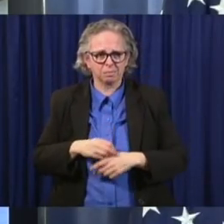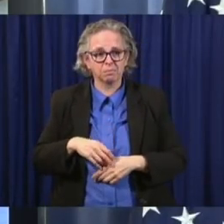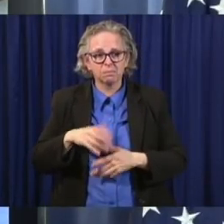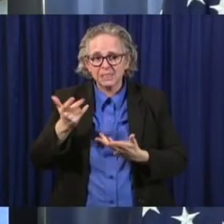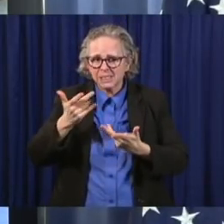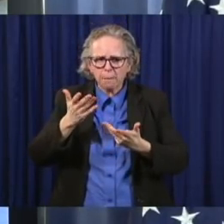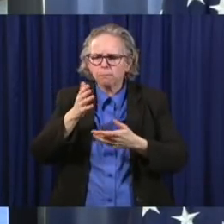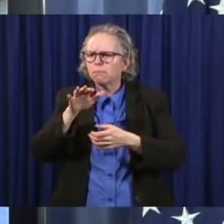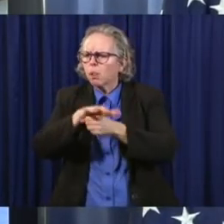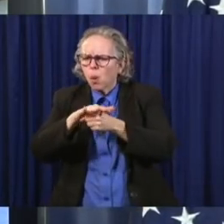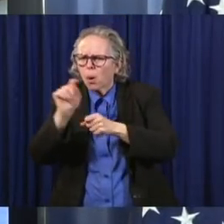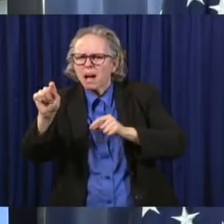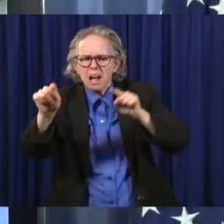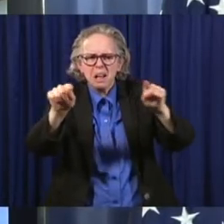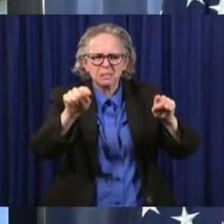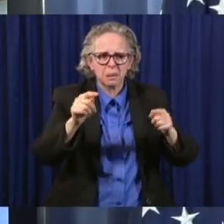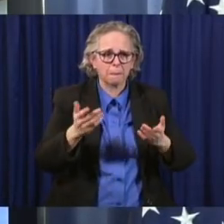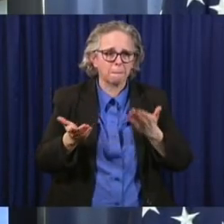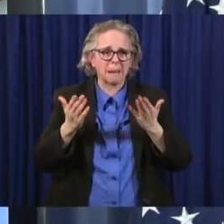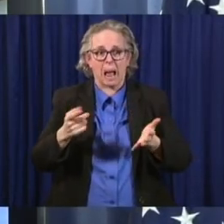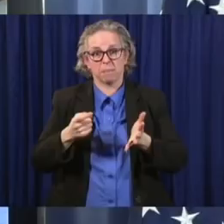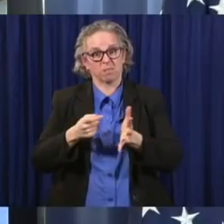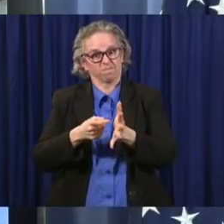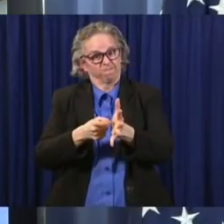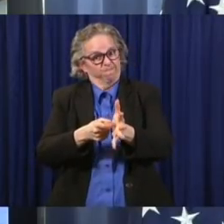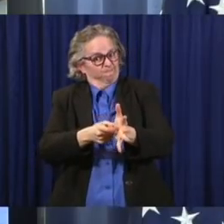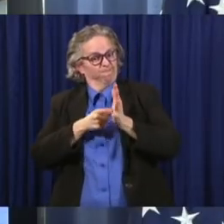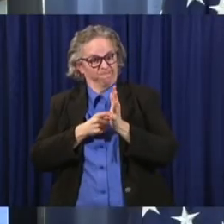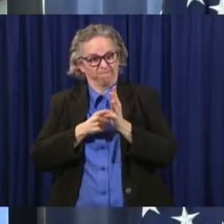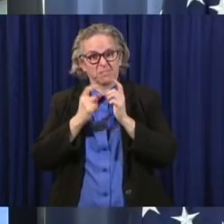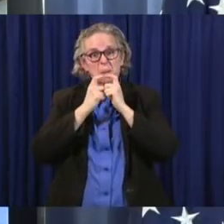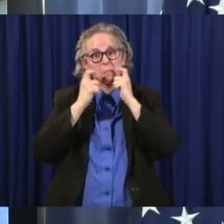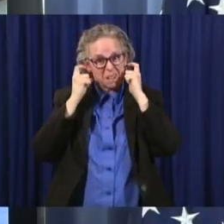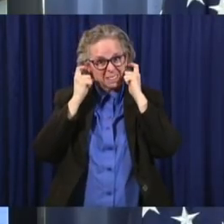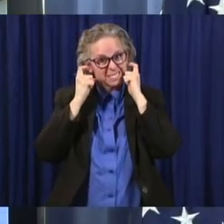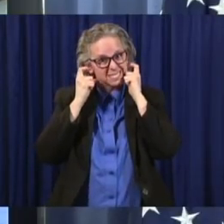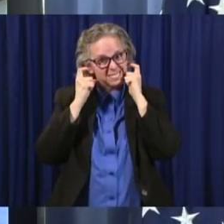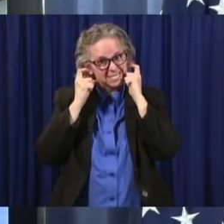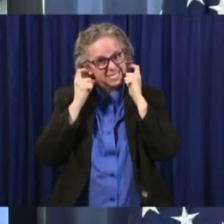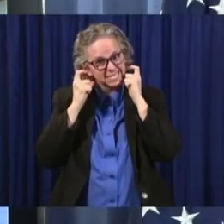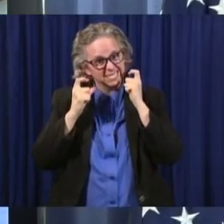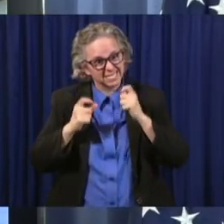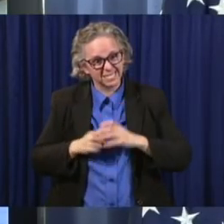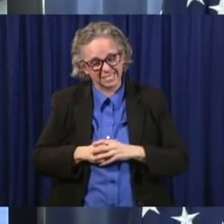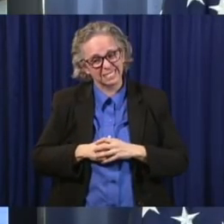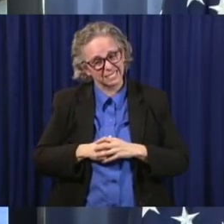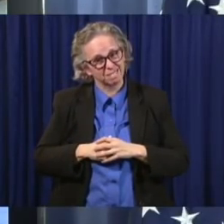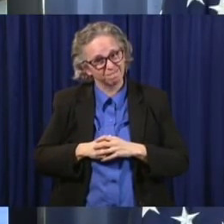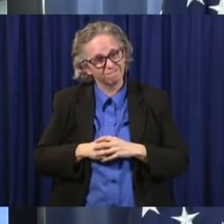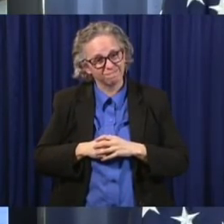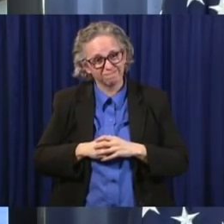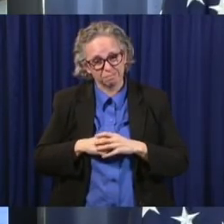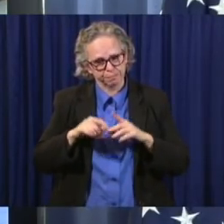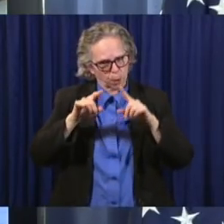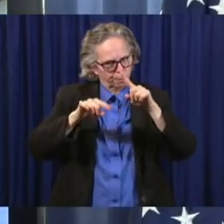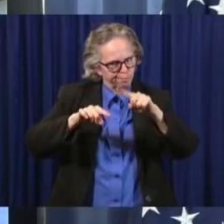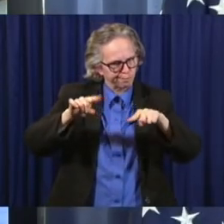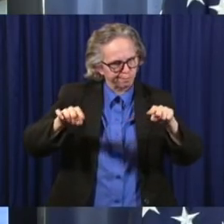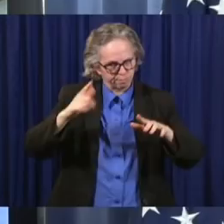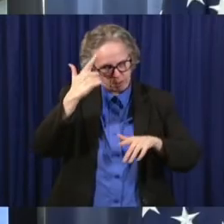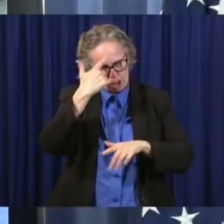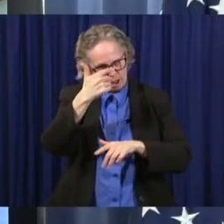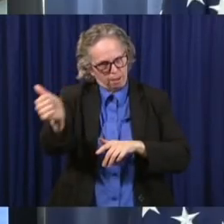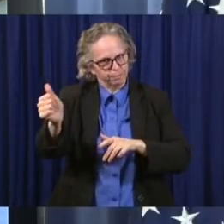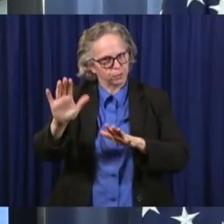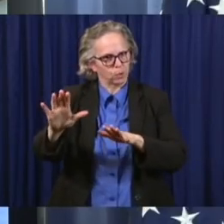have, it mandatory that you wear that mask or face covering when you get your service done. We'll be cleaning a lot